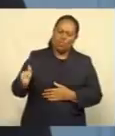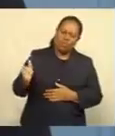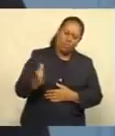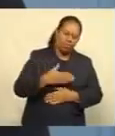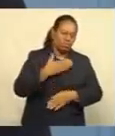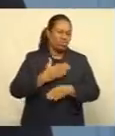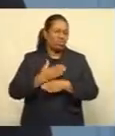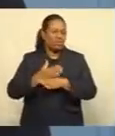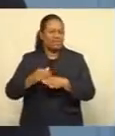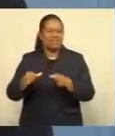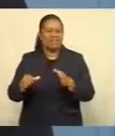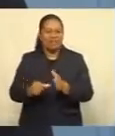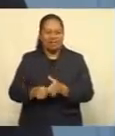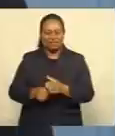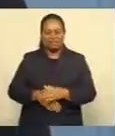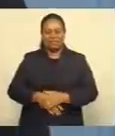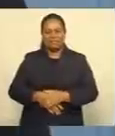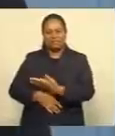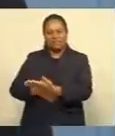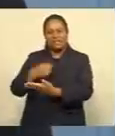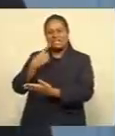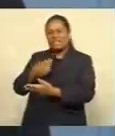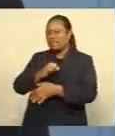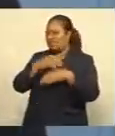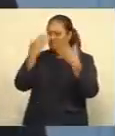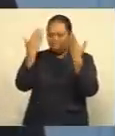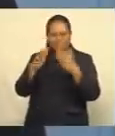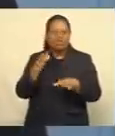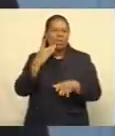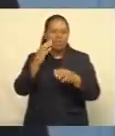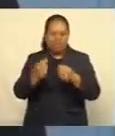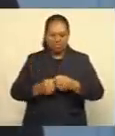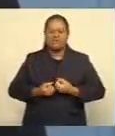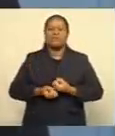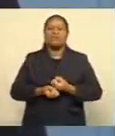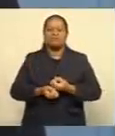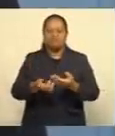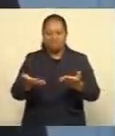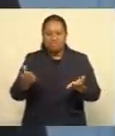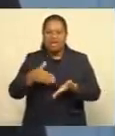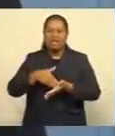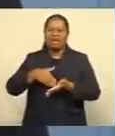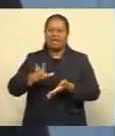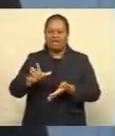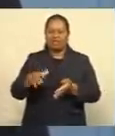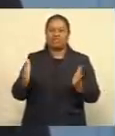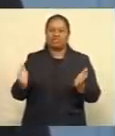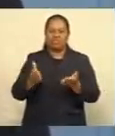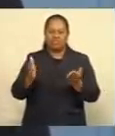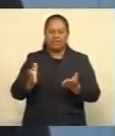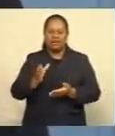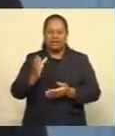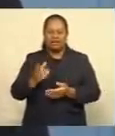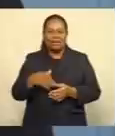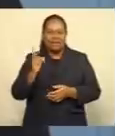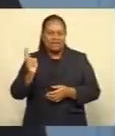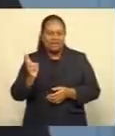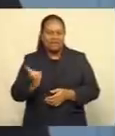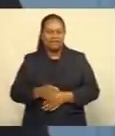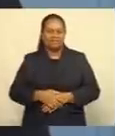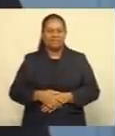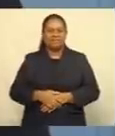hard. It is not known when the green light for sporting events will be given. Keeping this in mind, all other federations are